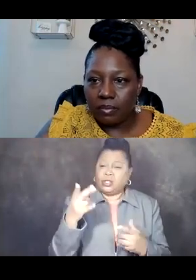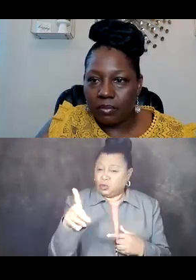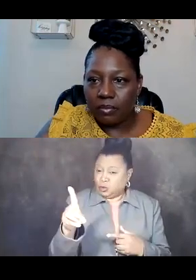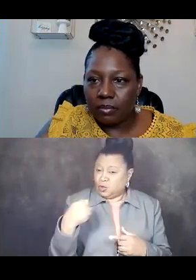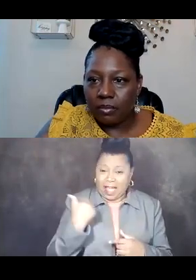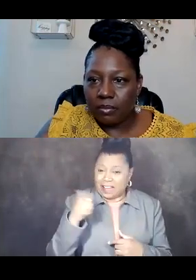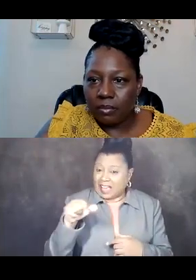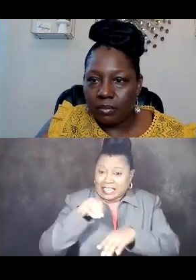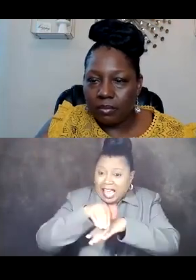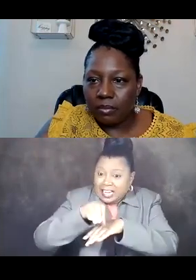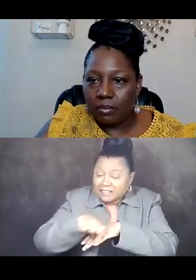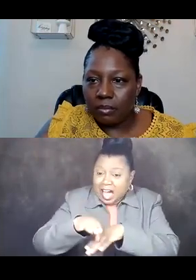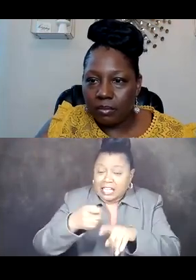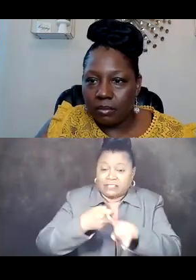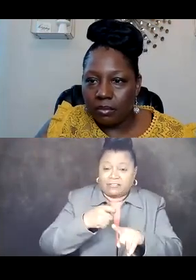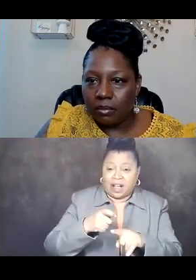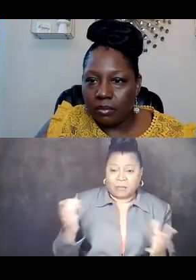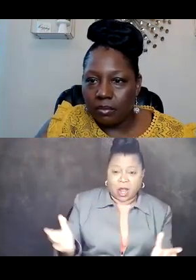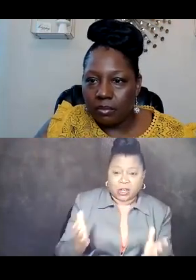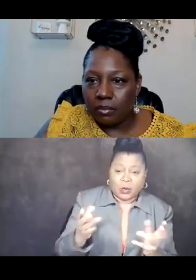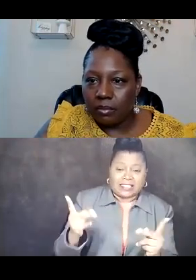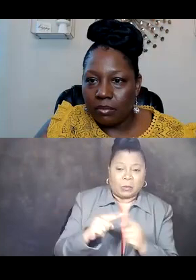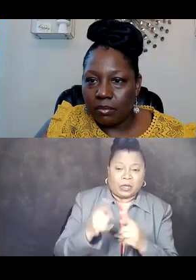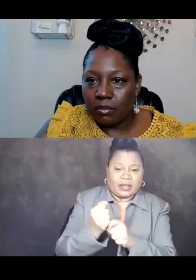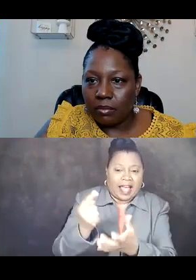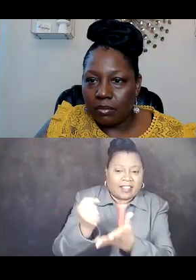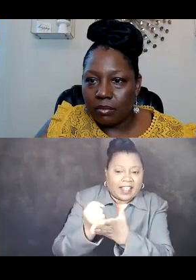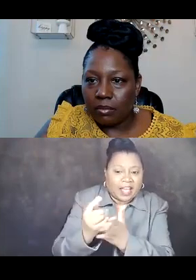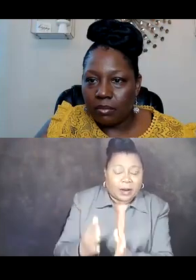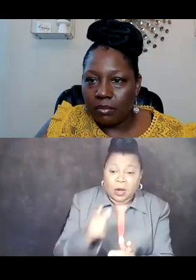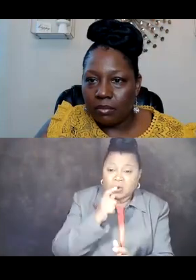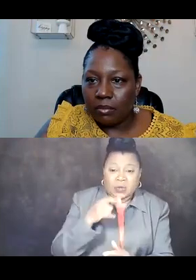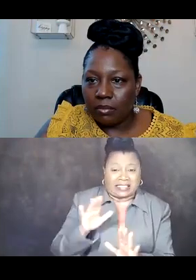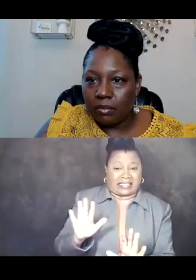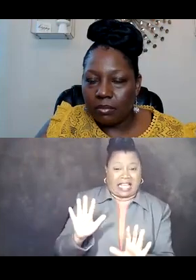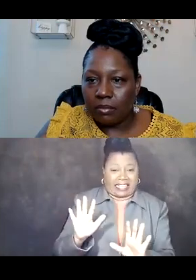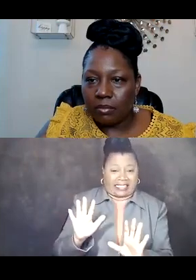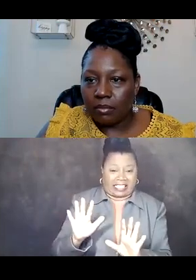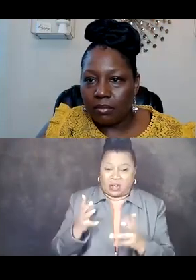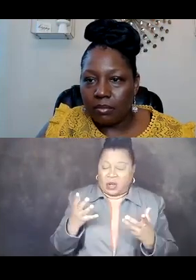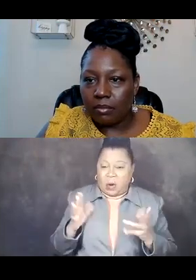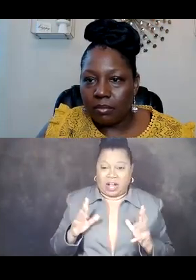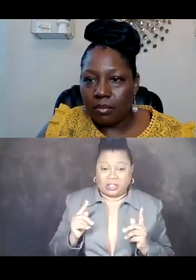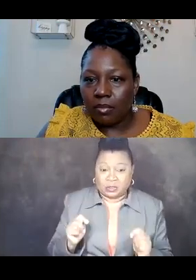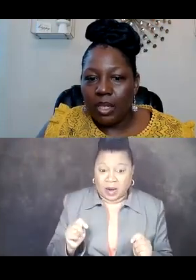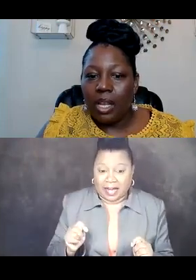have any advice for encouraging someone to get a therapist who is hesitant or doesn't want to try